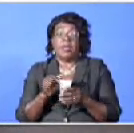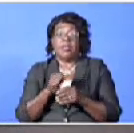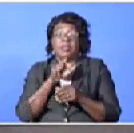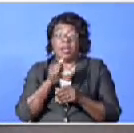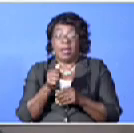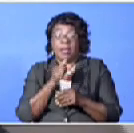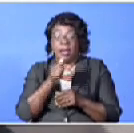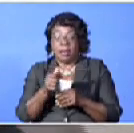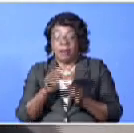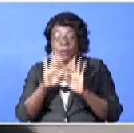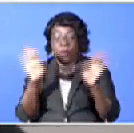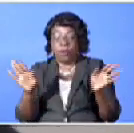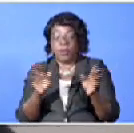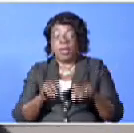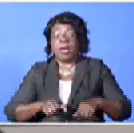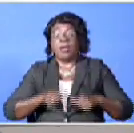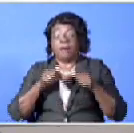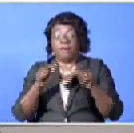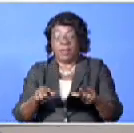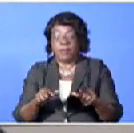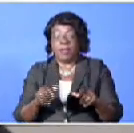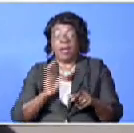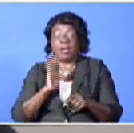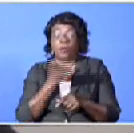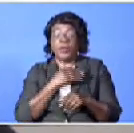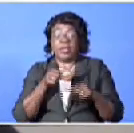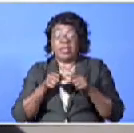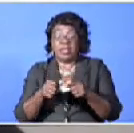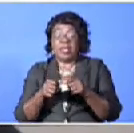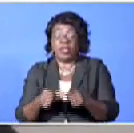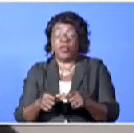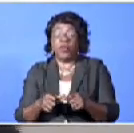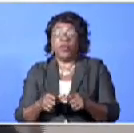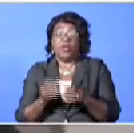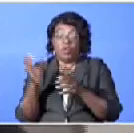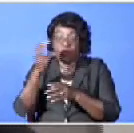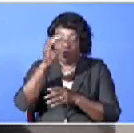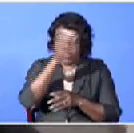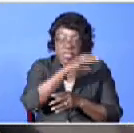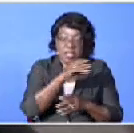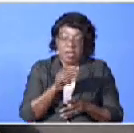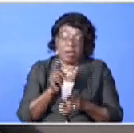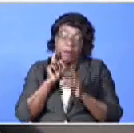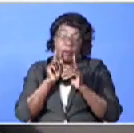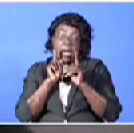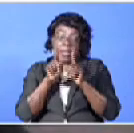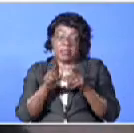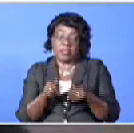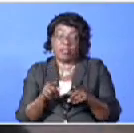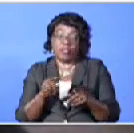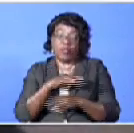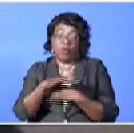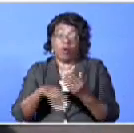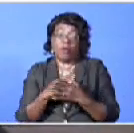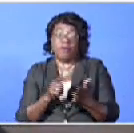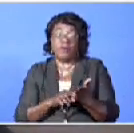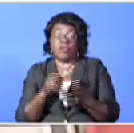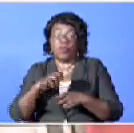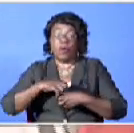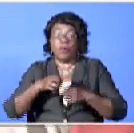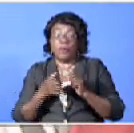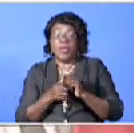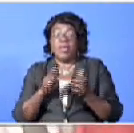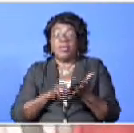I'm available, and we continue to seek resolution to any of these outstanding matters. This is not the time for